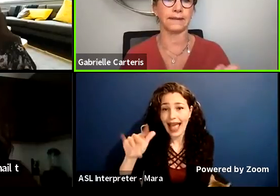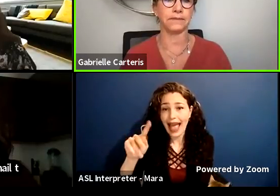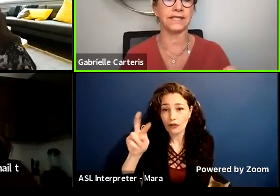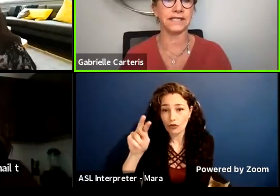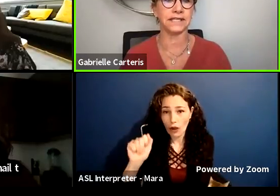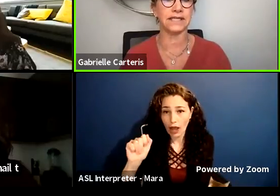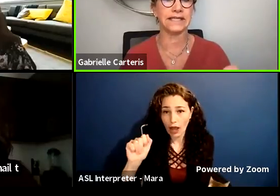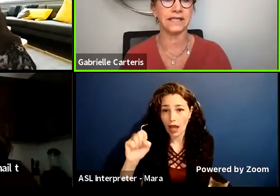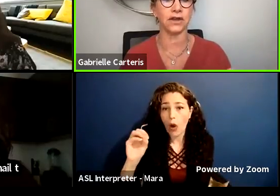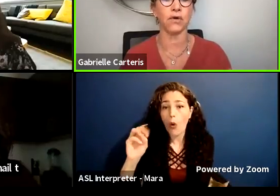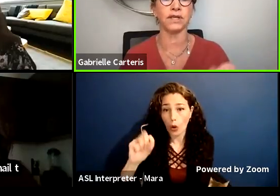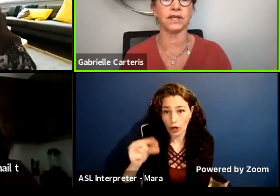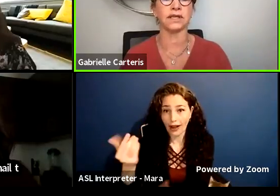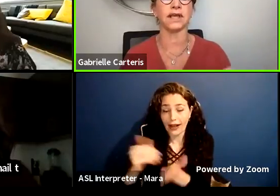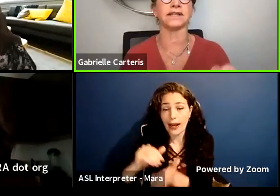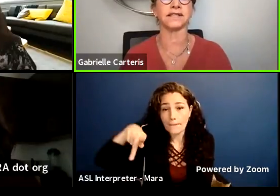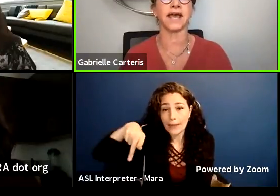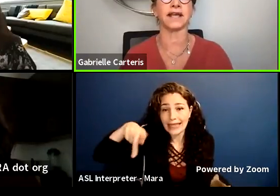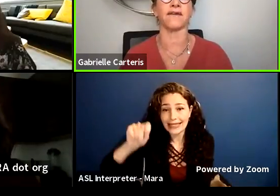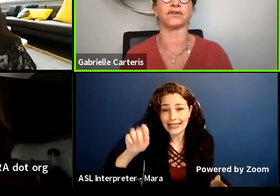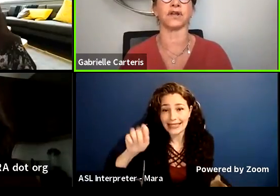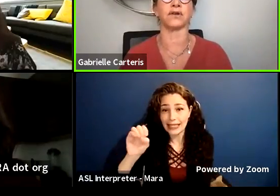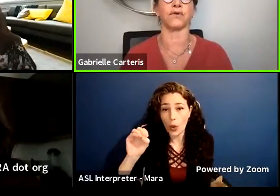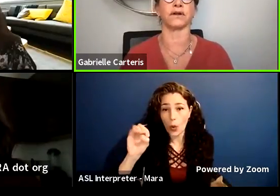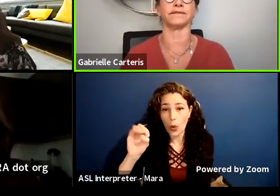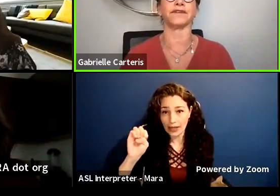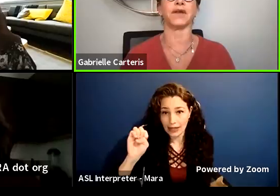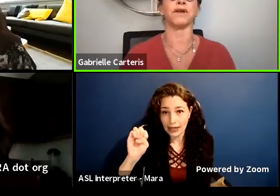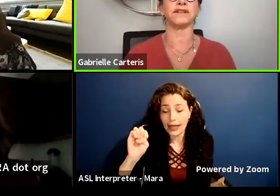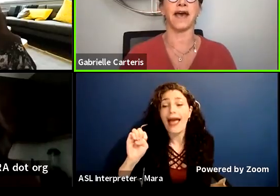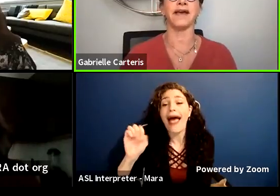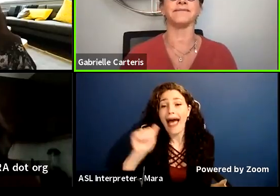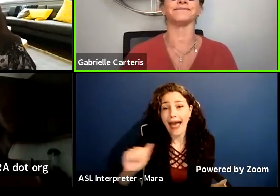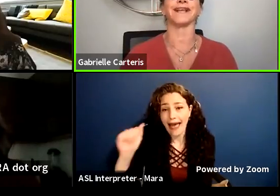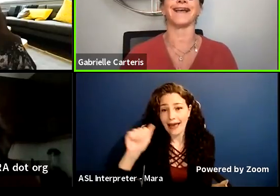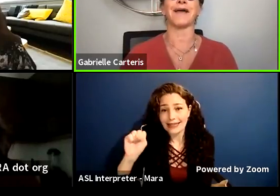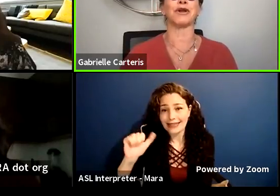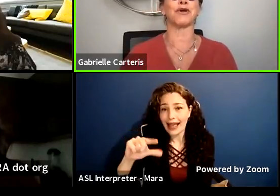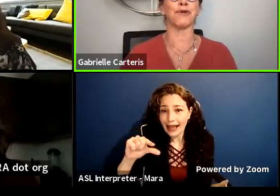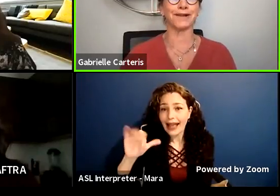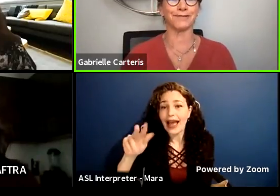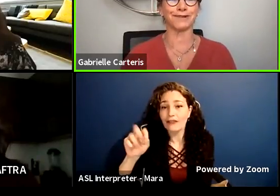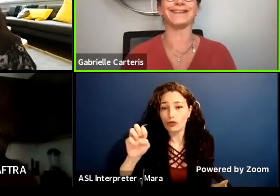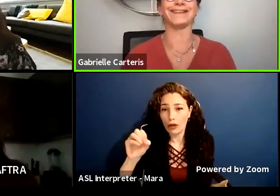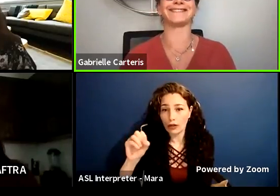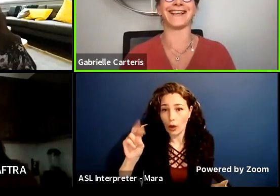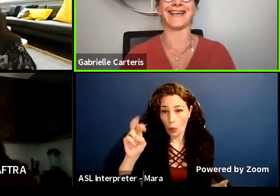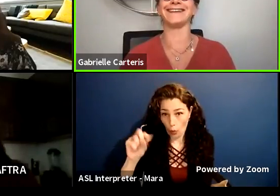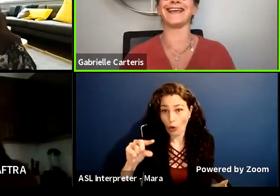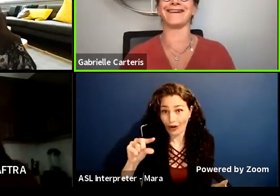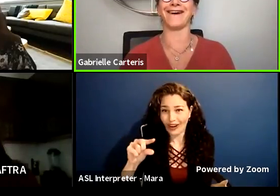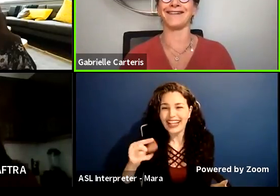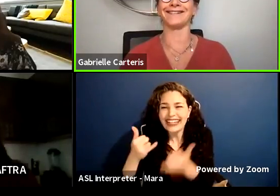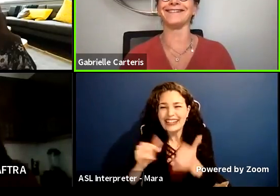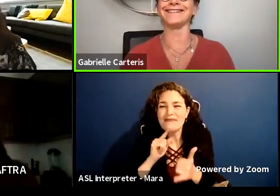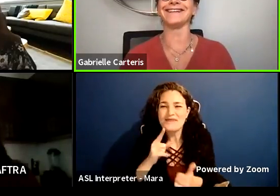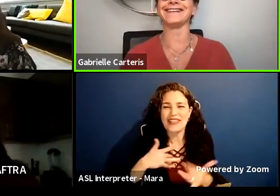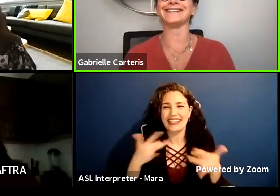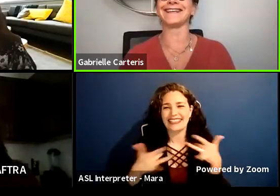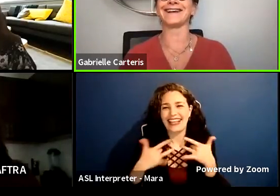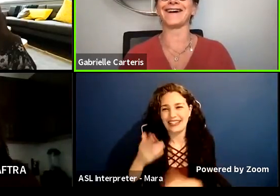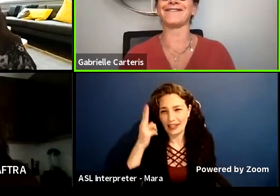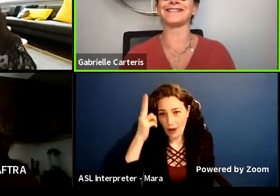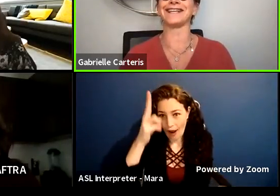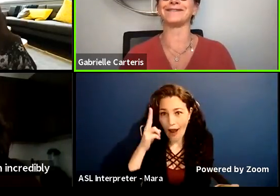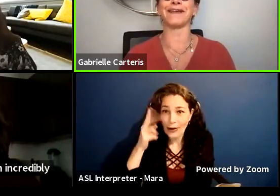@sagaftra.org, pteoe @sagaftra.org. With that, I'm incredibly excited and honored